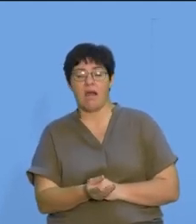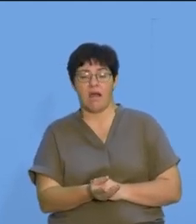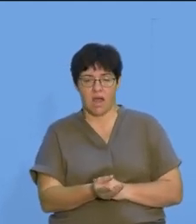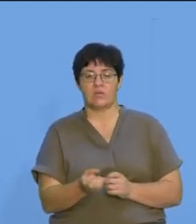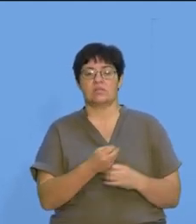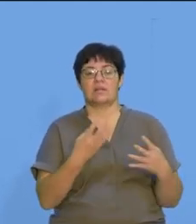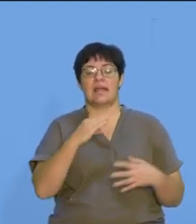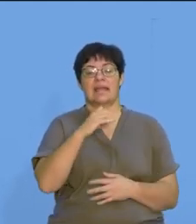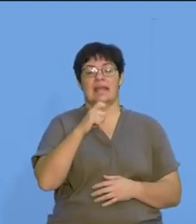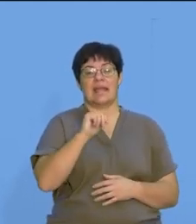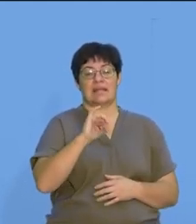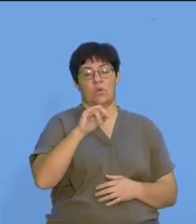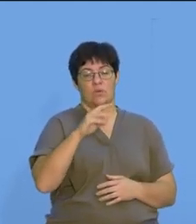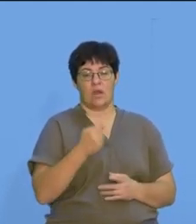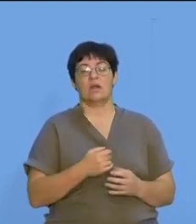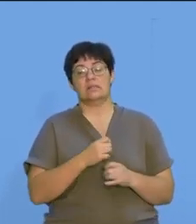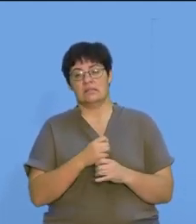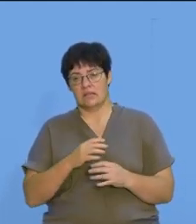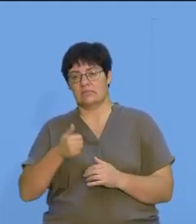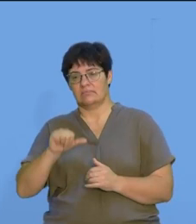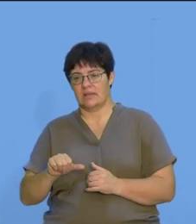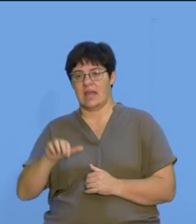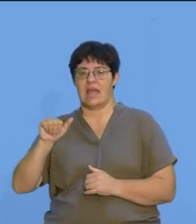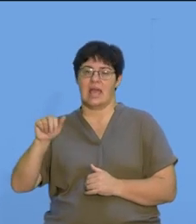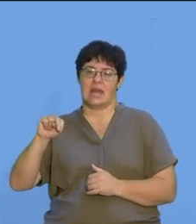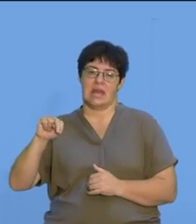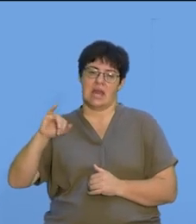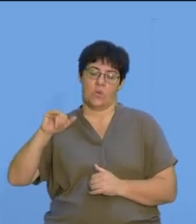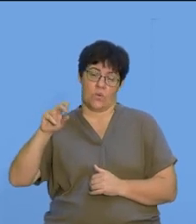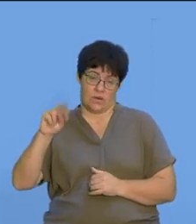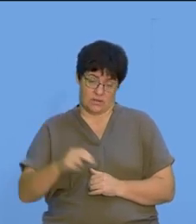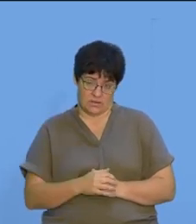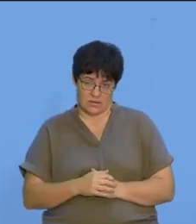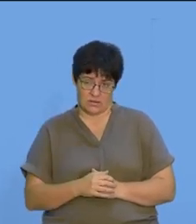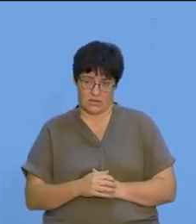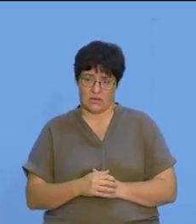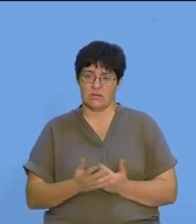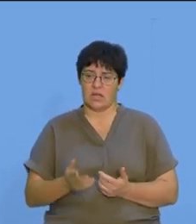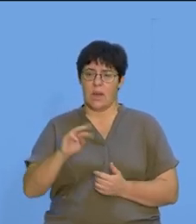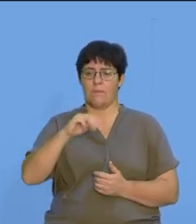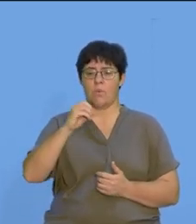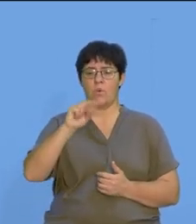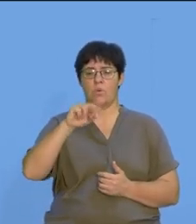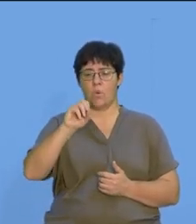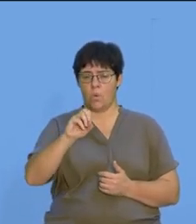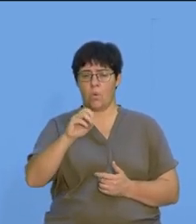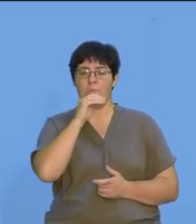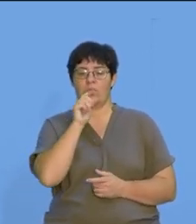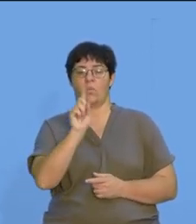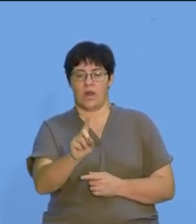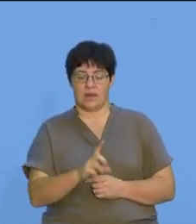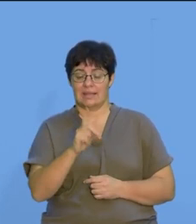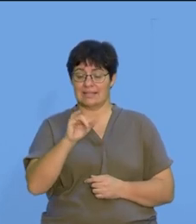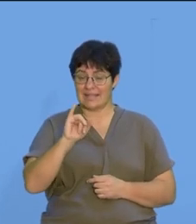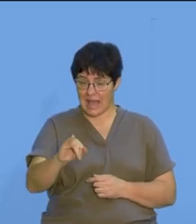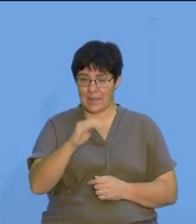these elements, we start with the cation followed by the anion. So in some cases, there will be terms like mono,